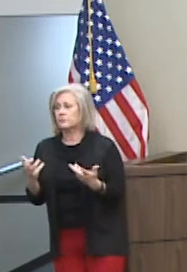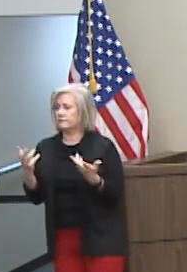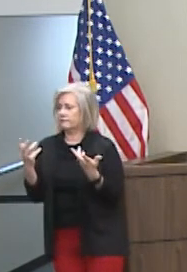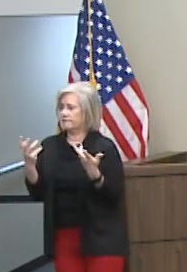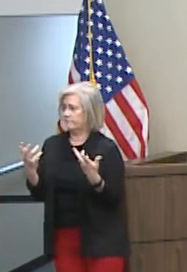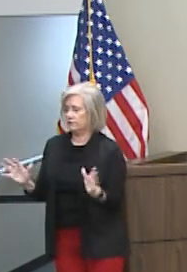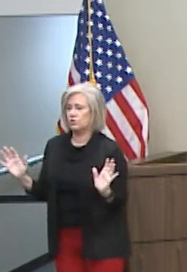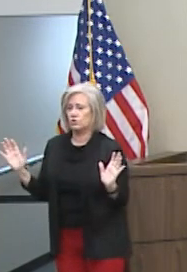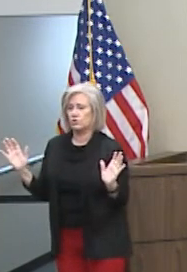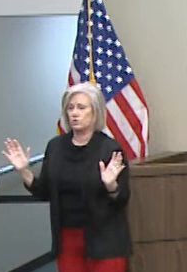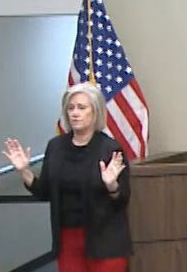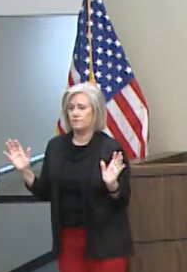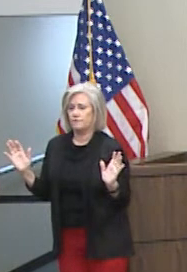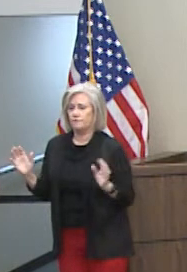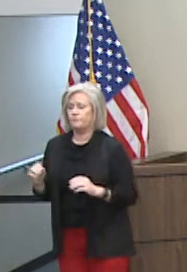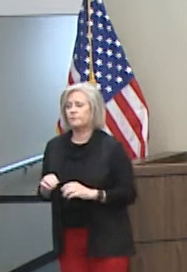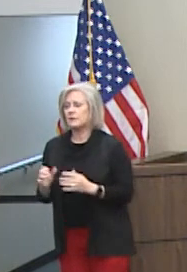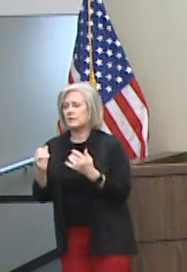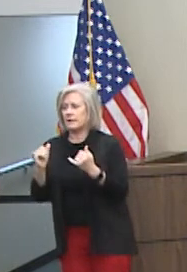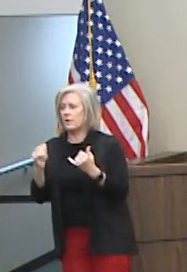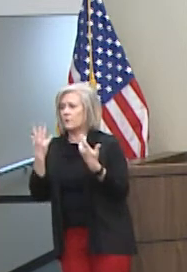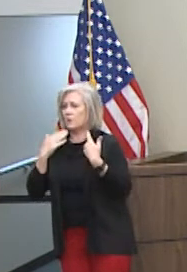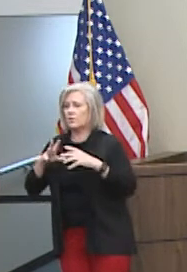to add, I will entertain a motion.